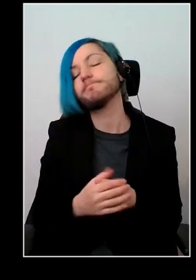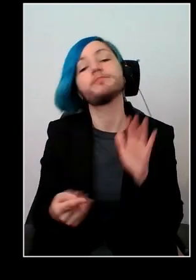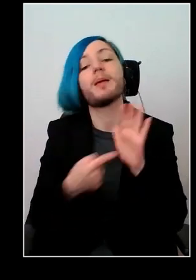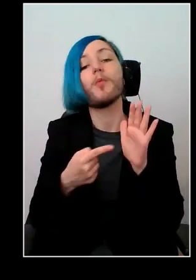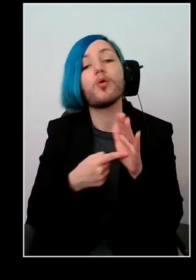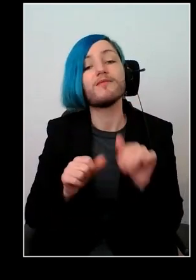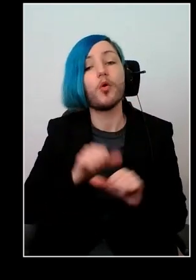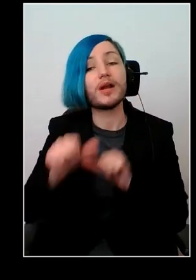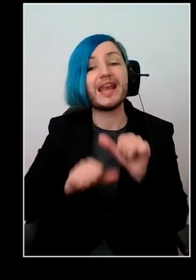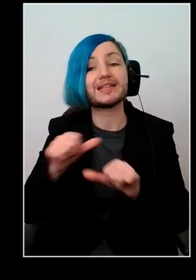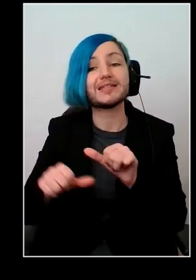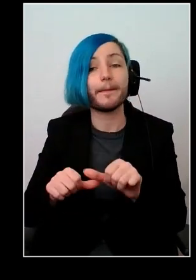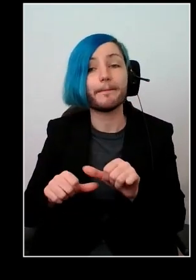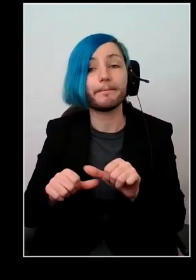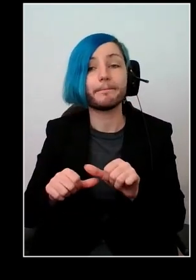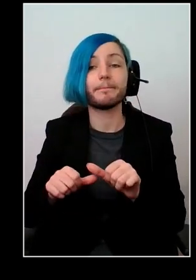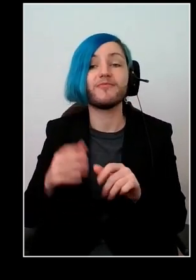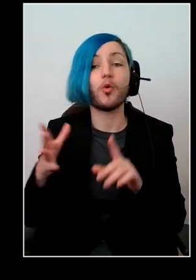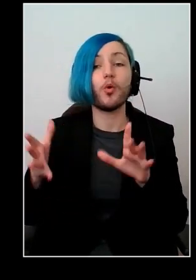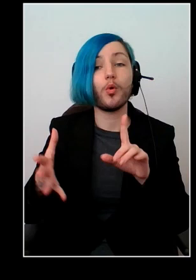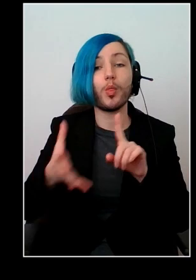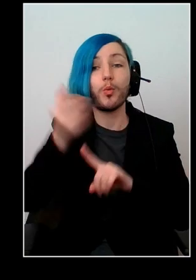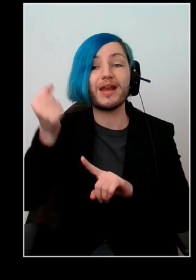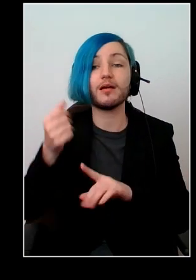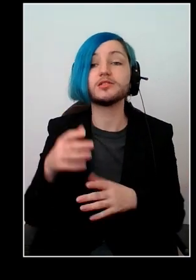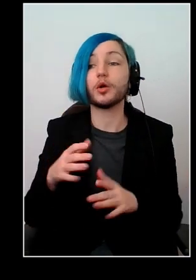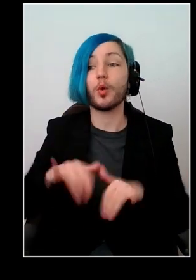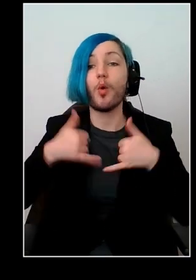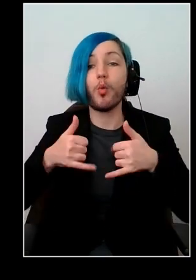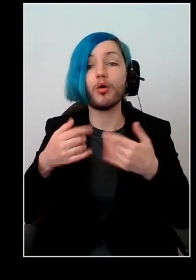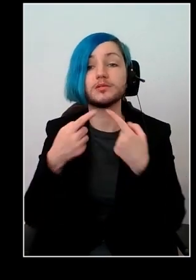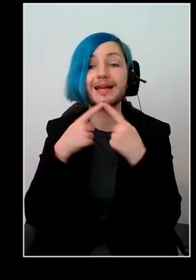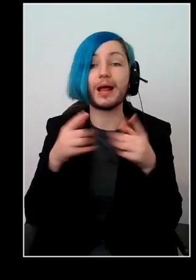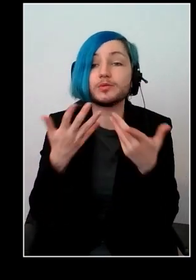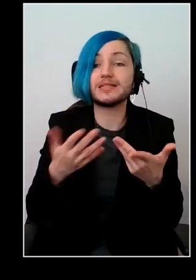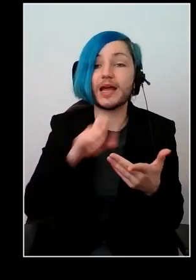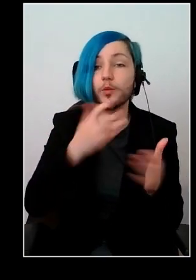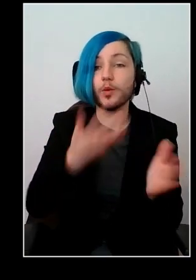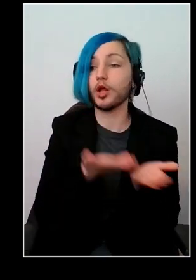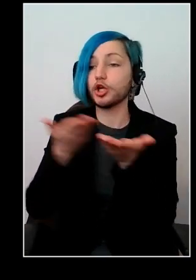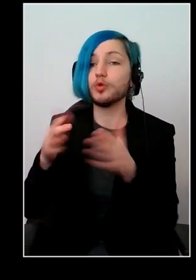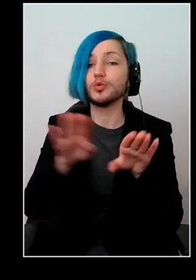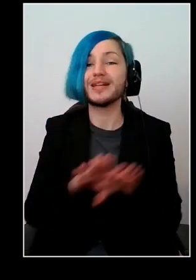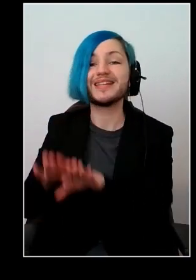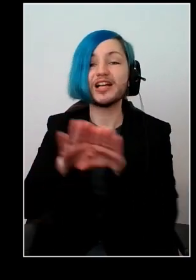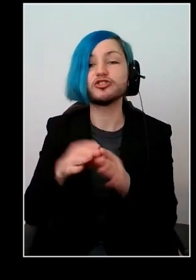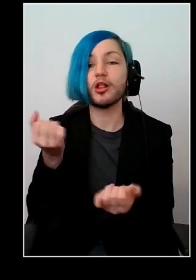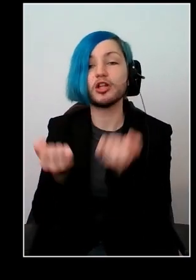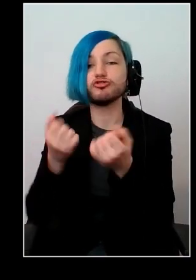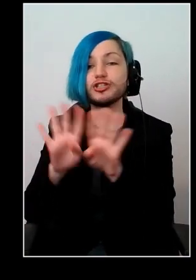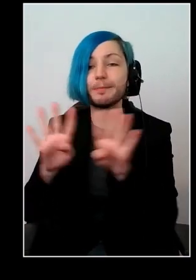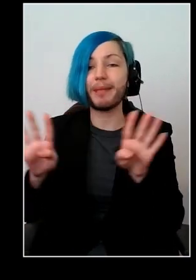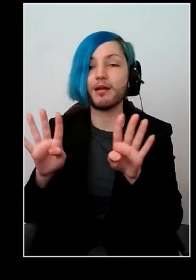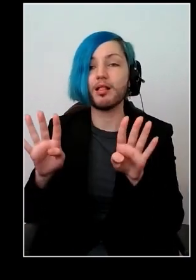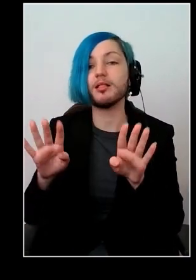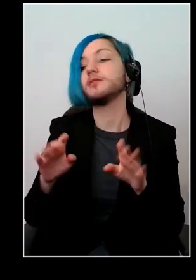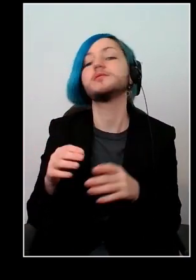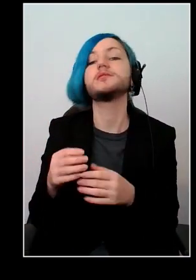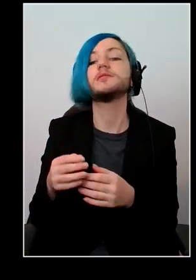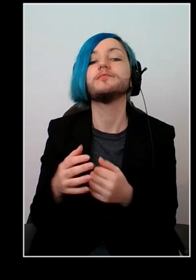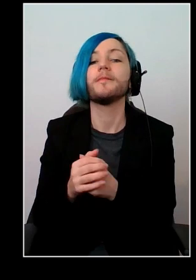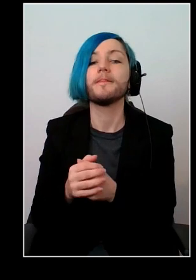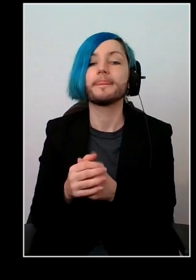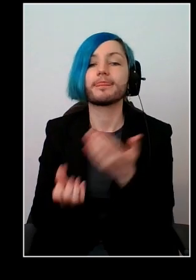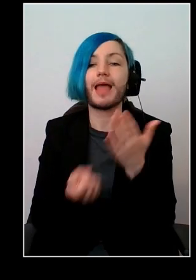for the winners. The award winners announced today will go forward to the national judging panels being held on the 9th and 10th of November. The